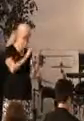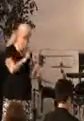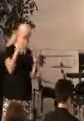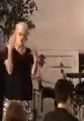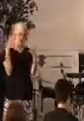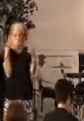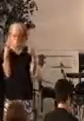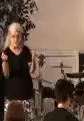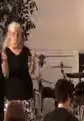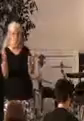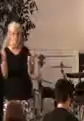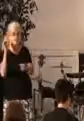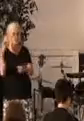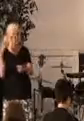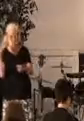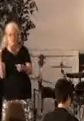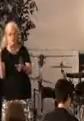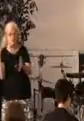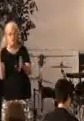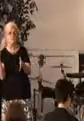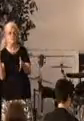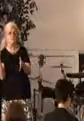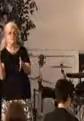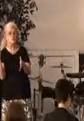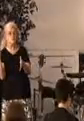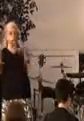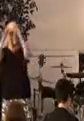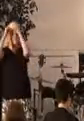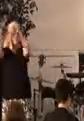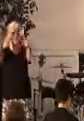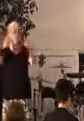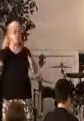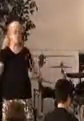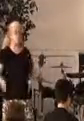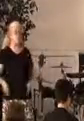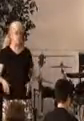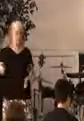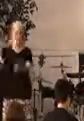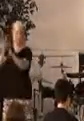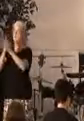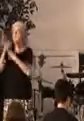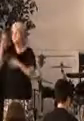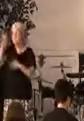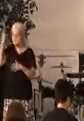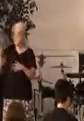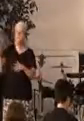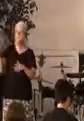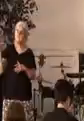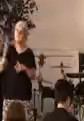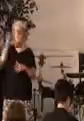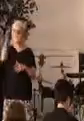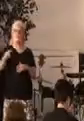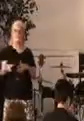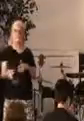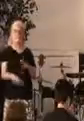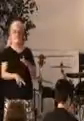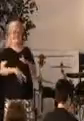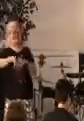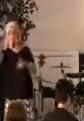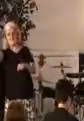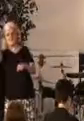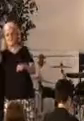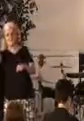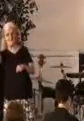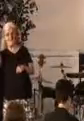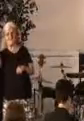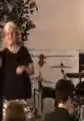gifts released, O God. And Father, may we realize that when I leave my house tomorrow, I don't